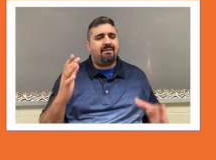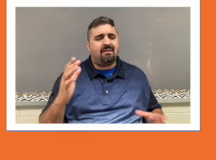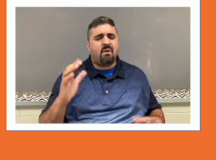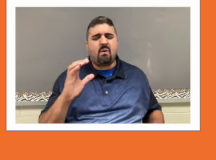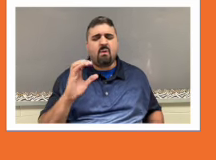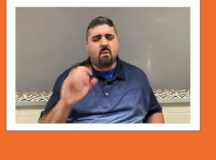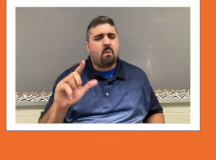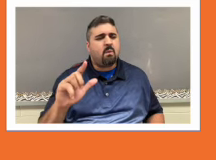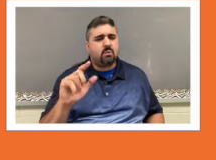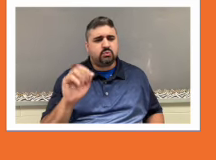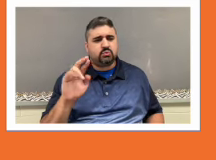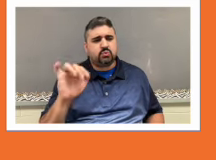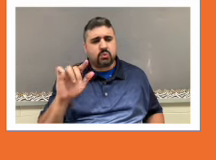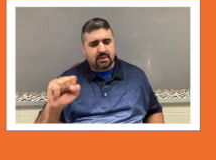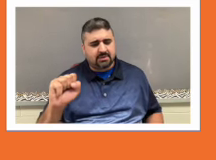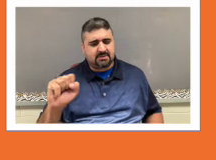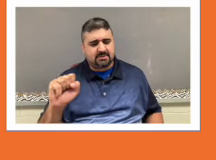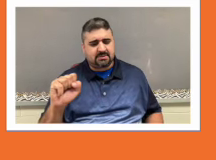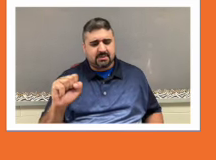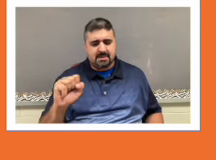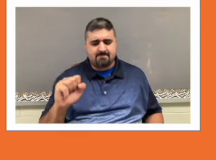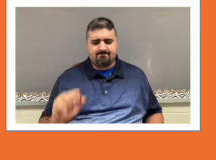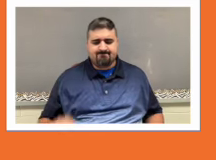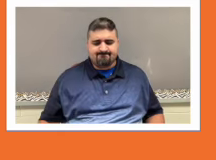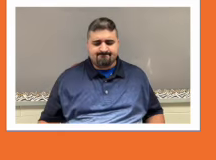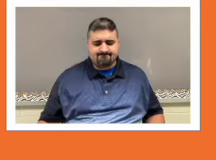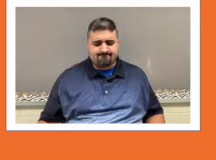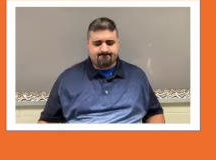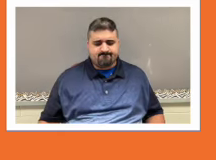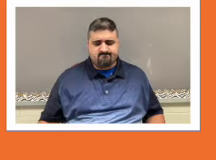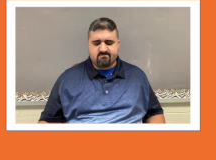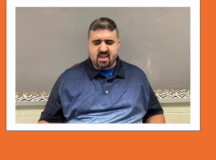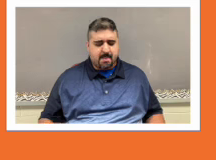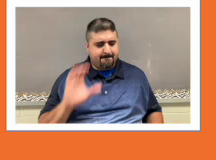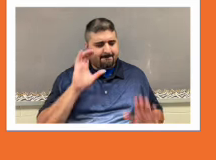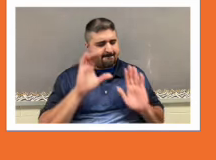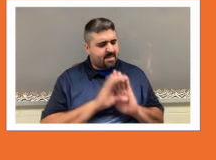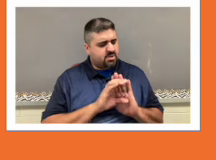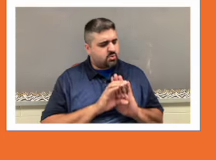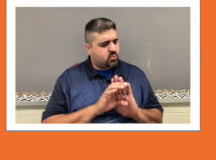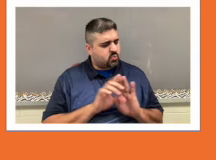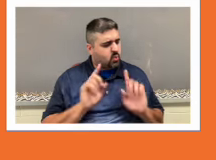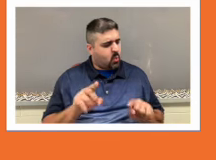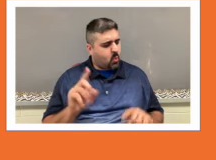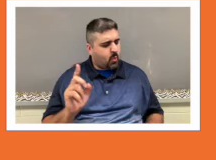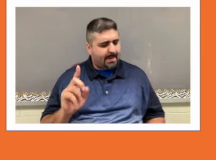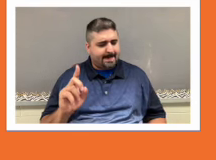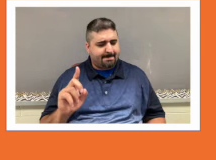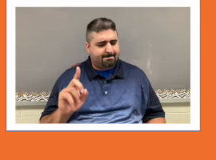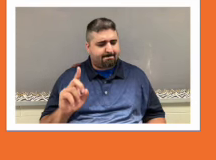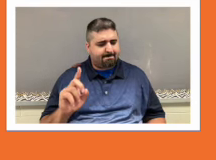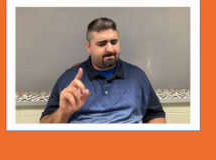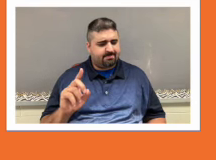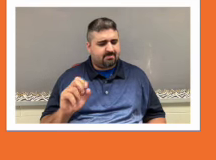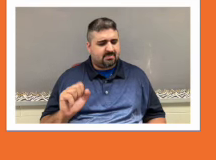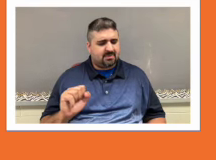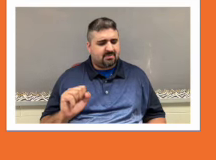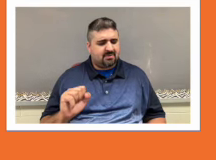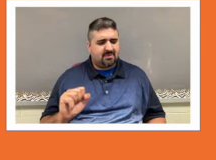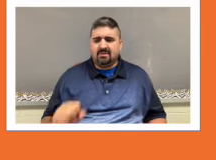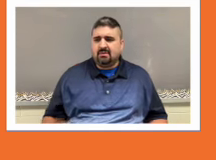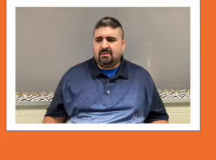Now where would a picture go? I don't know, Annie said. That's why I called